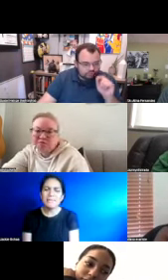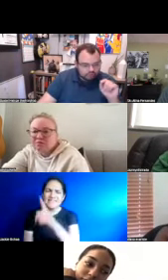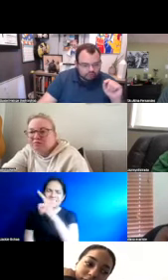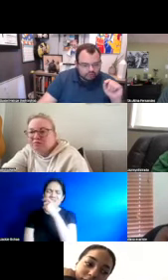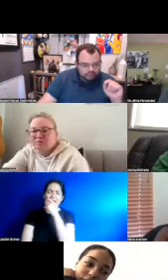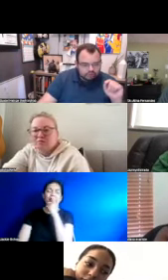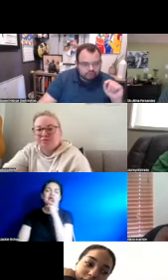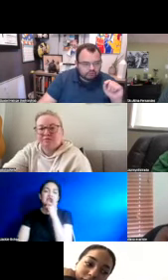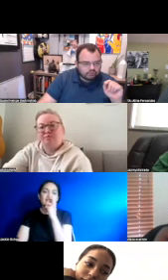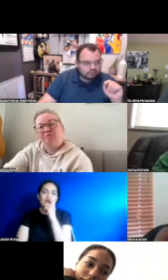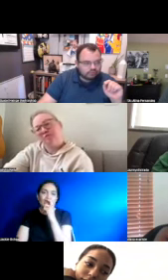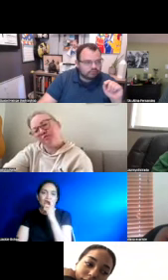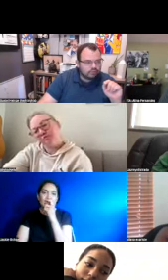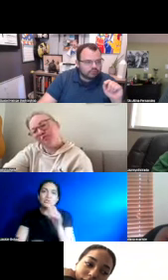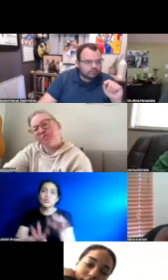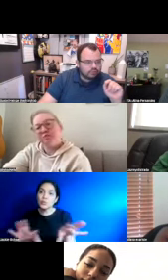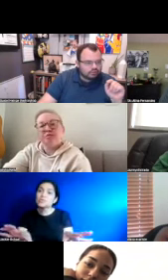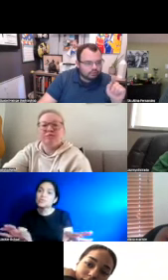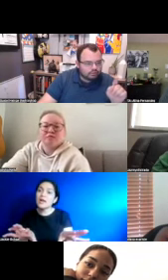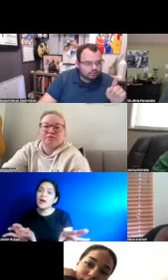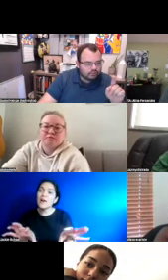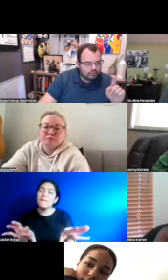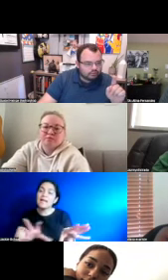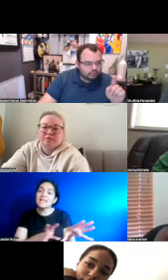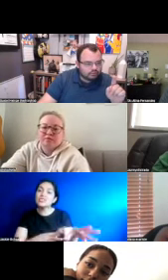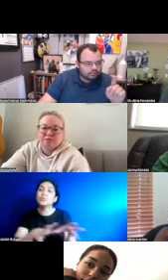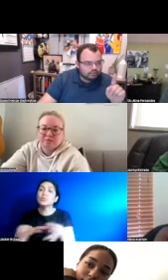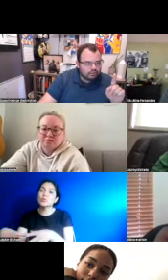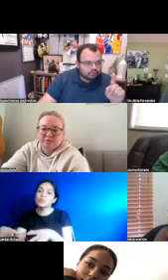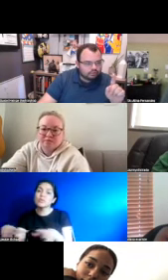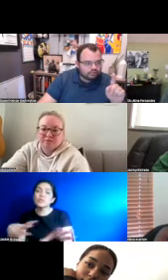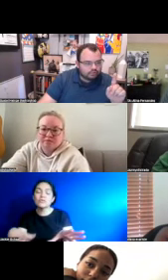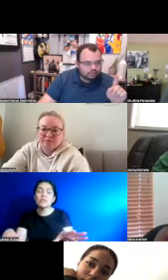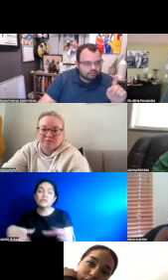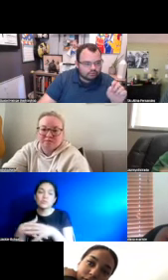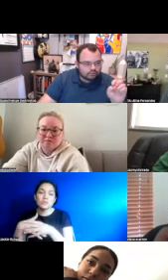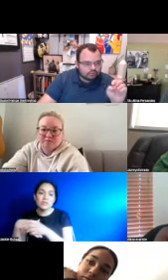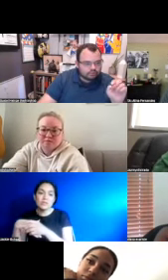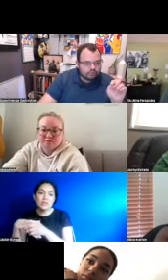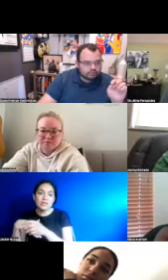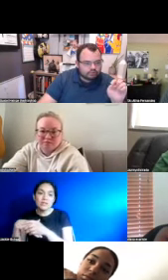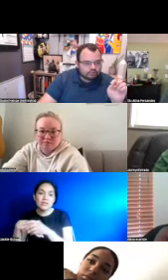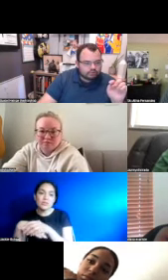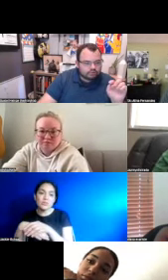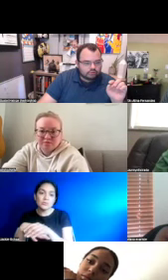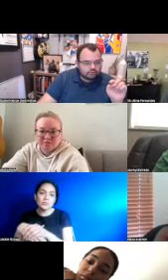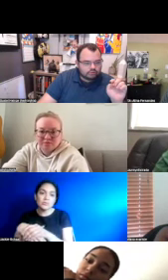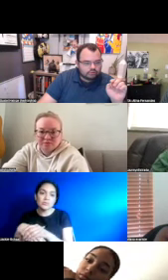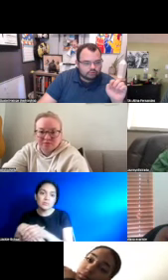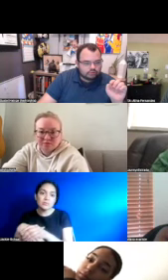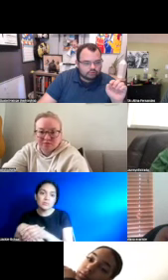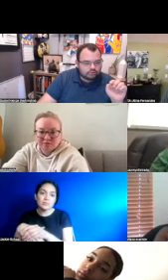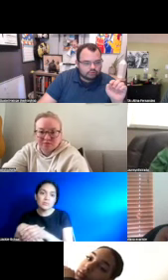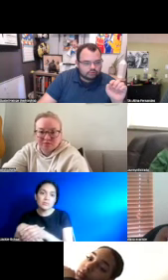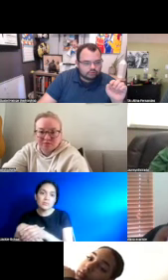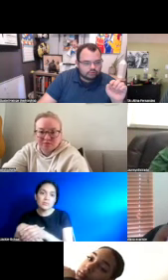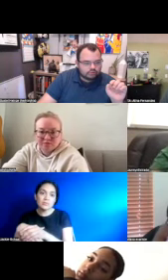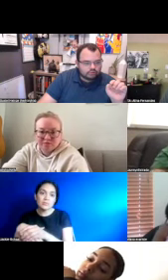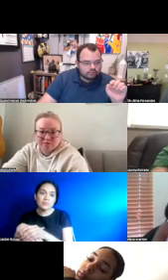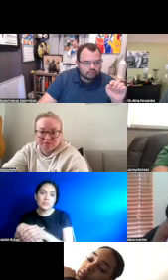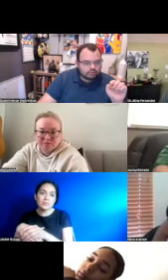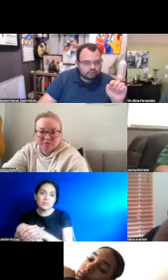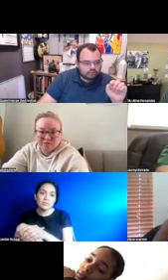Okay, let me see how I can divide you into groups and into rooms, two different rooms on Zoom.